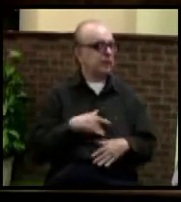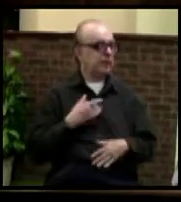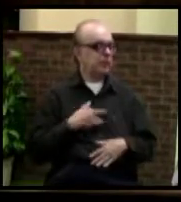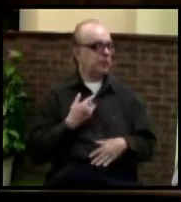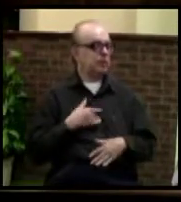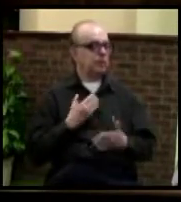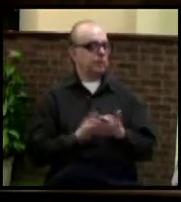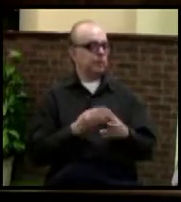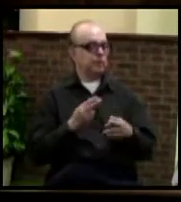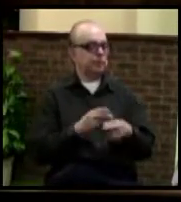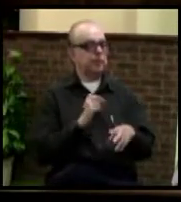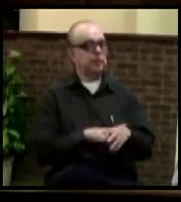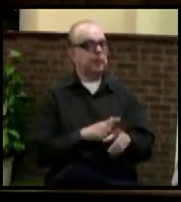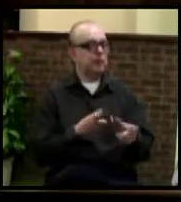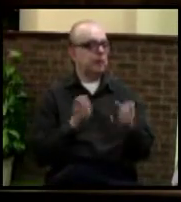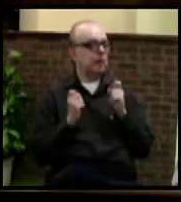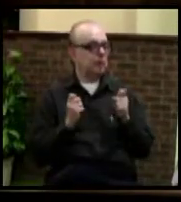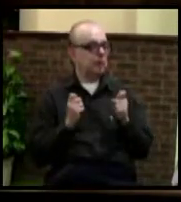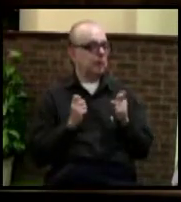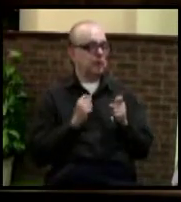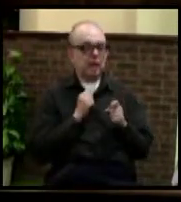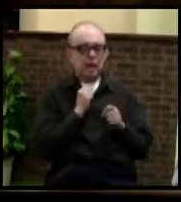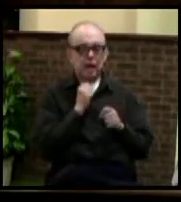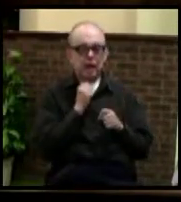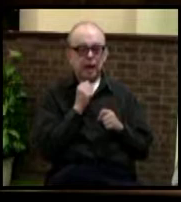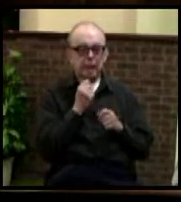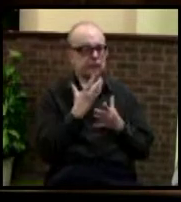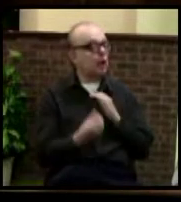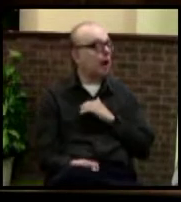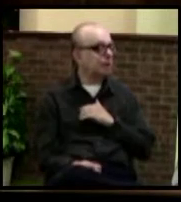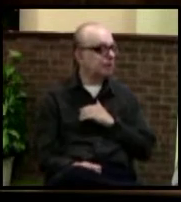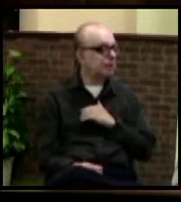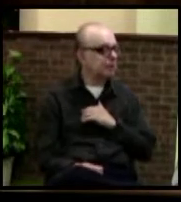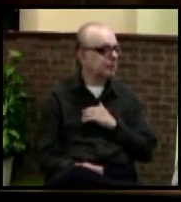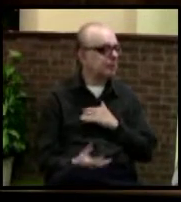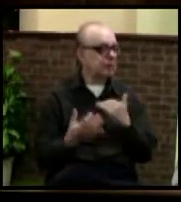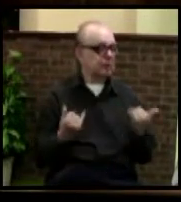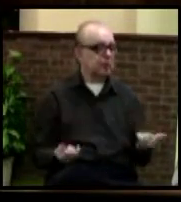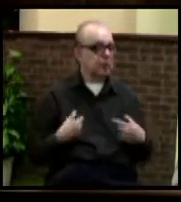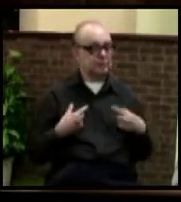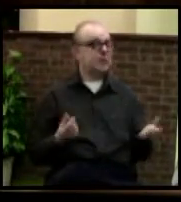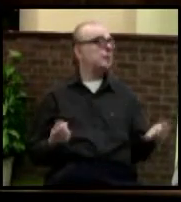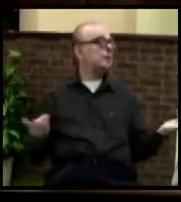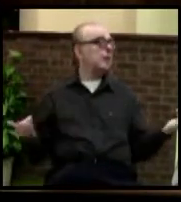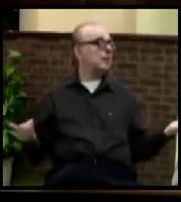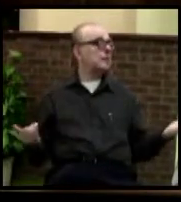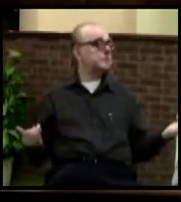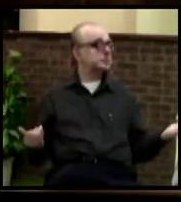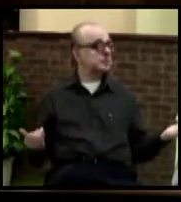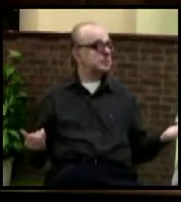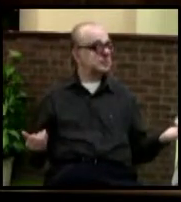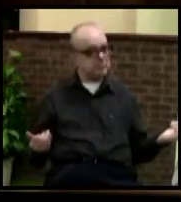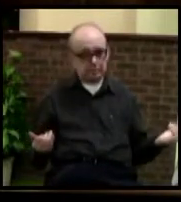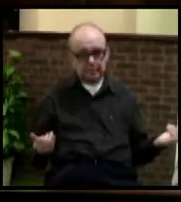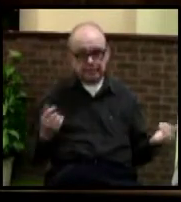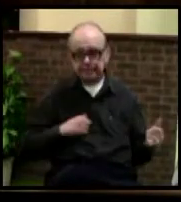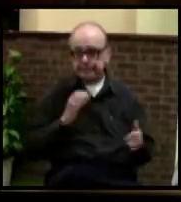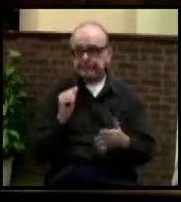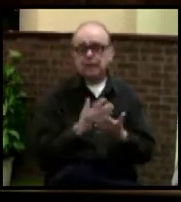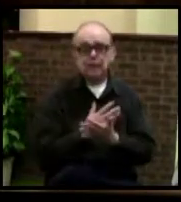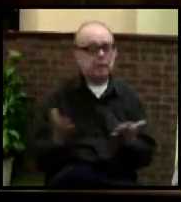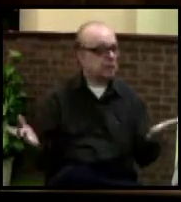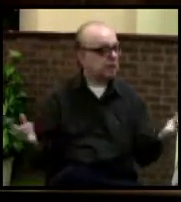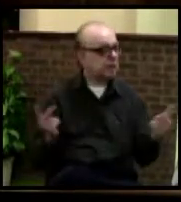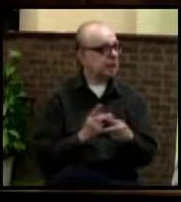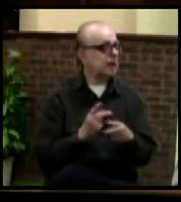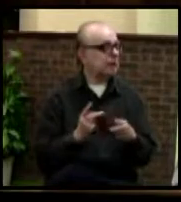for a little while. But then all of a sudden it wears off. And now what do? I need